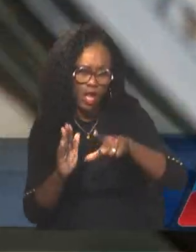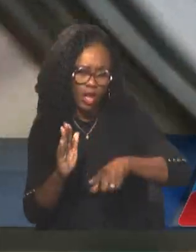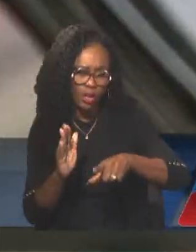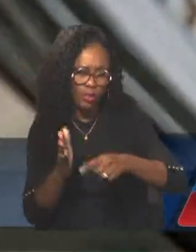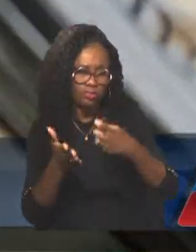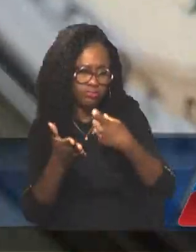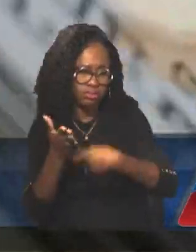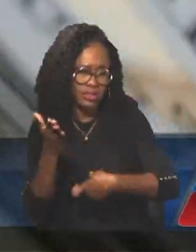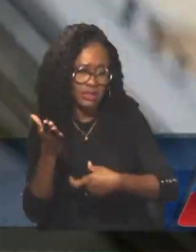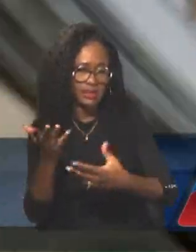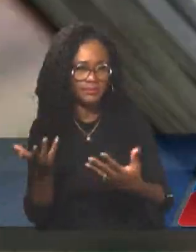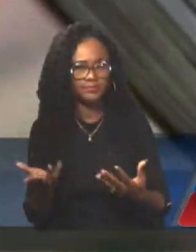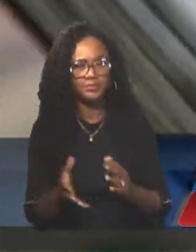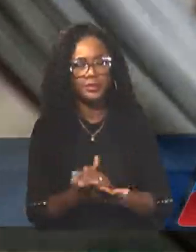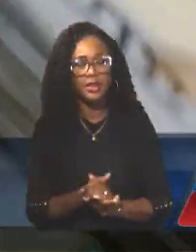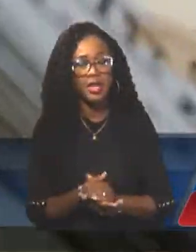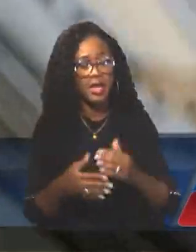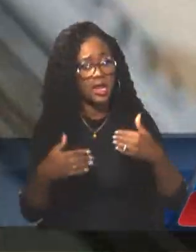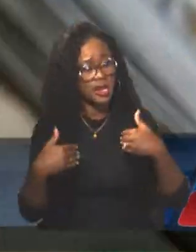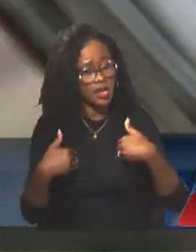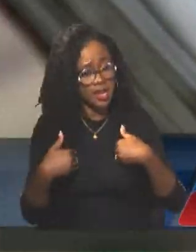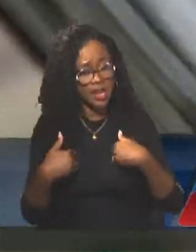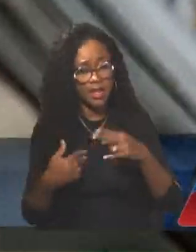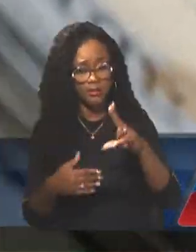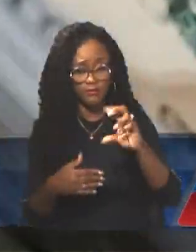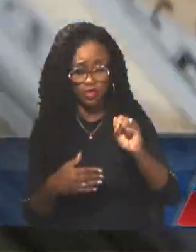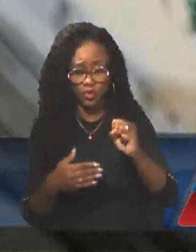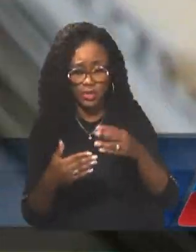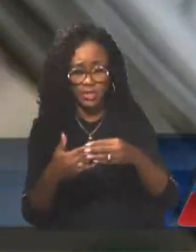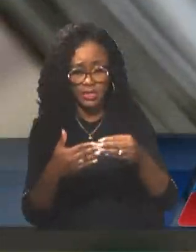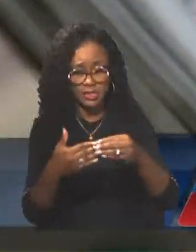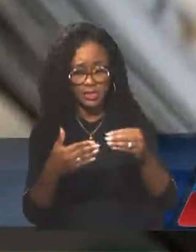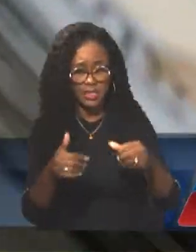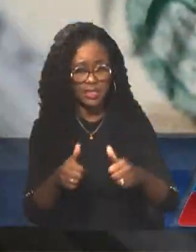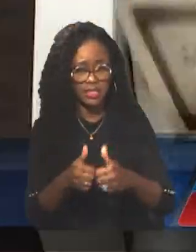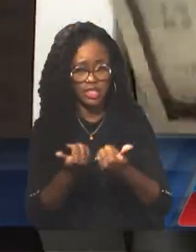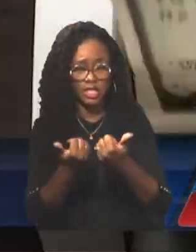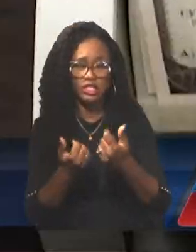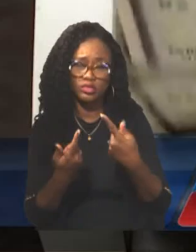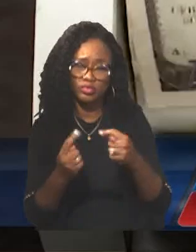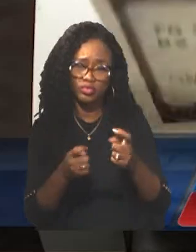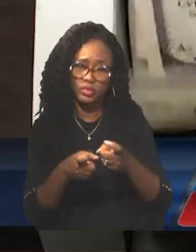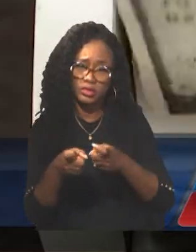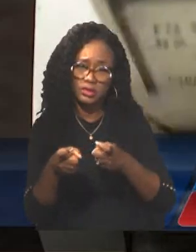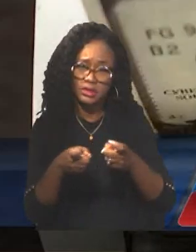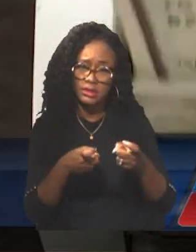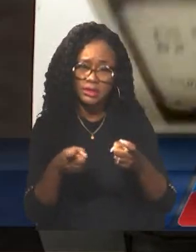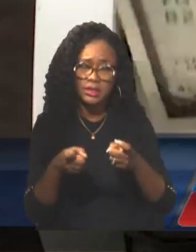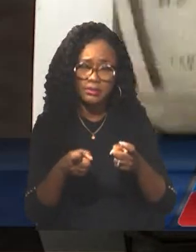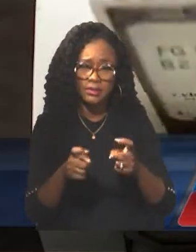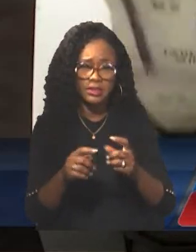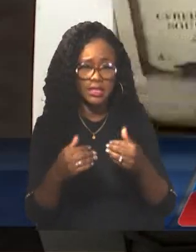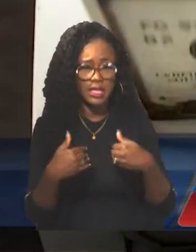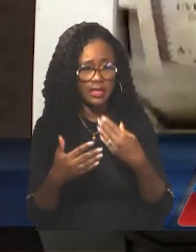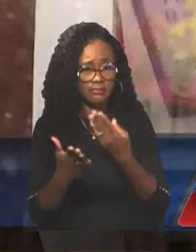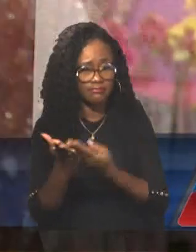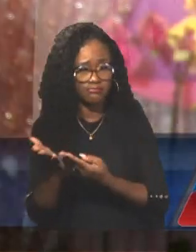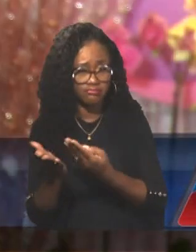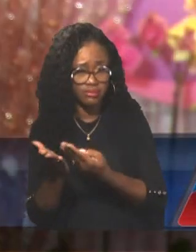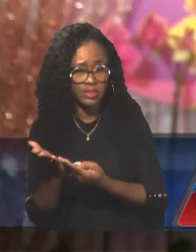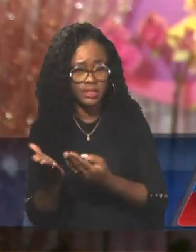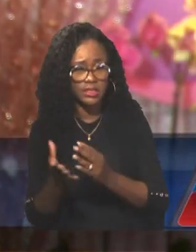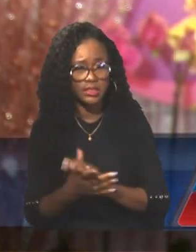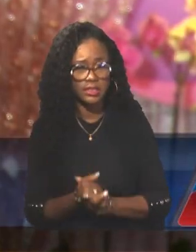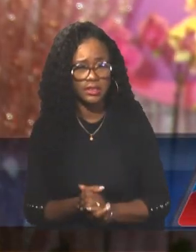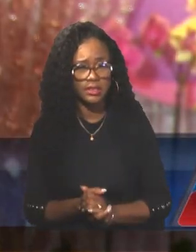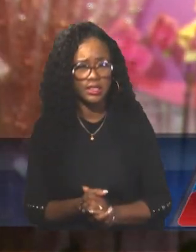forex challenges, Mr. Rahman says the company manages its availability of foreign exchange and carves its budget requirements.